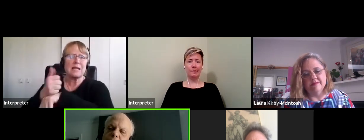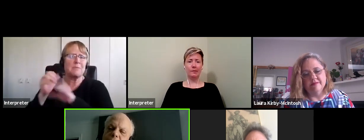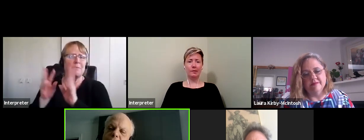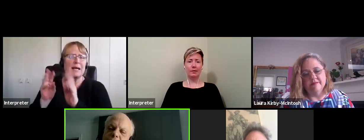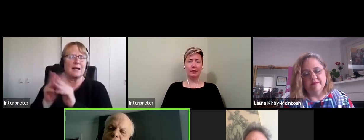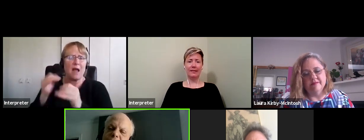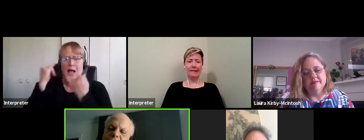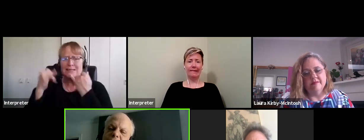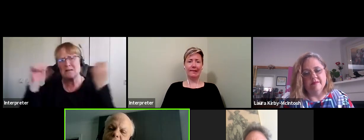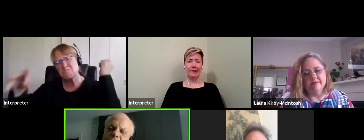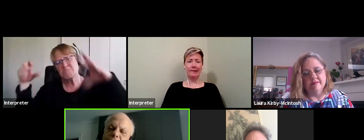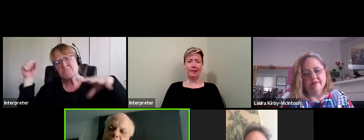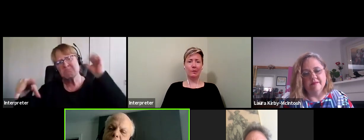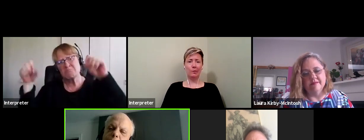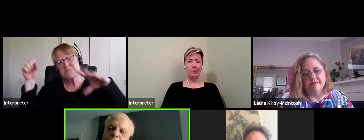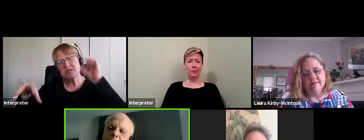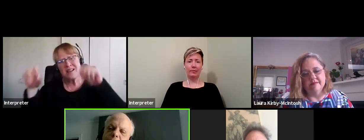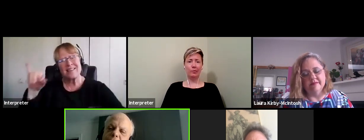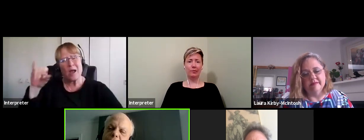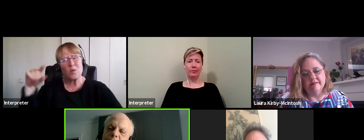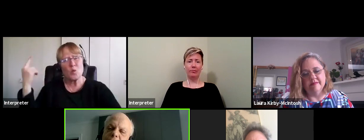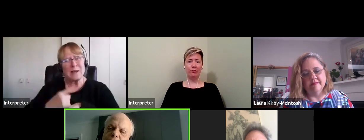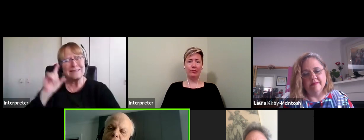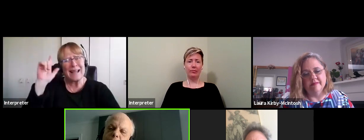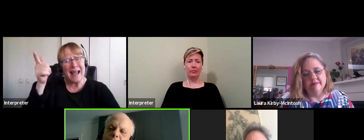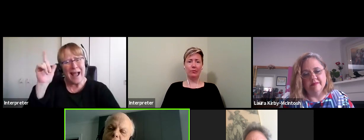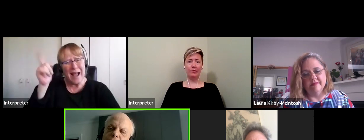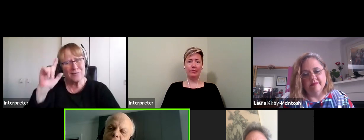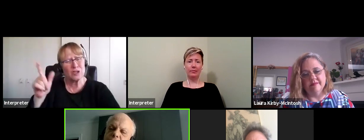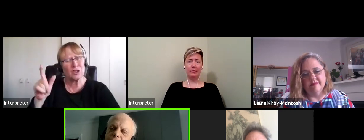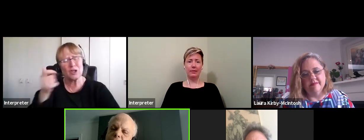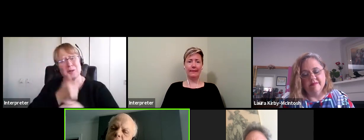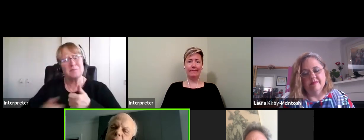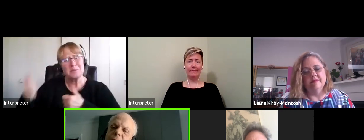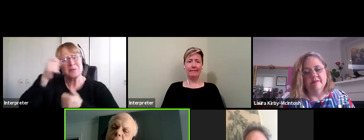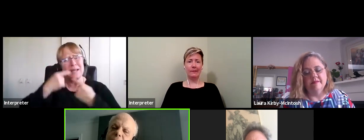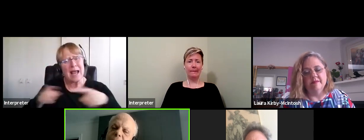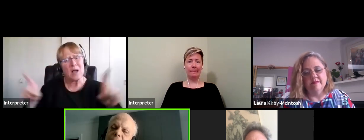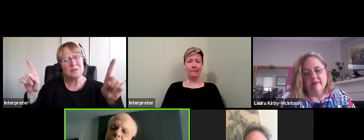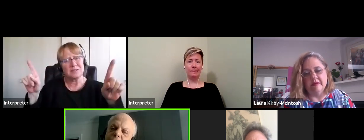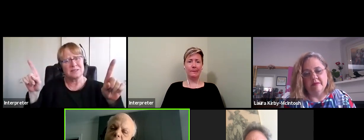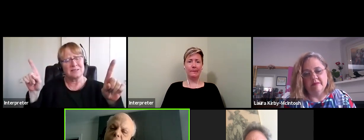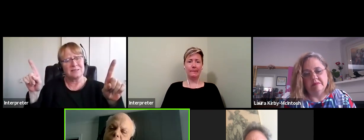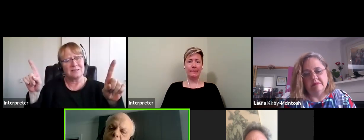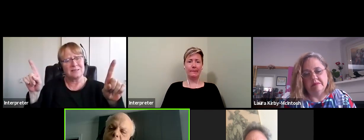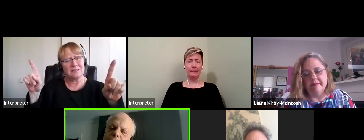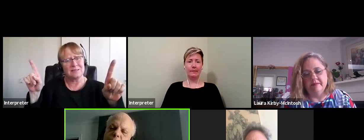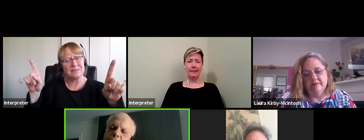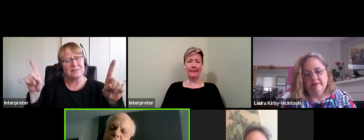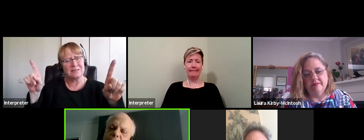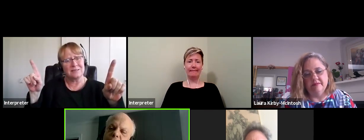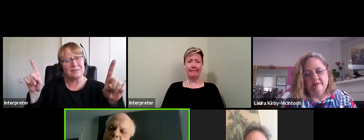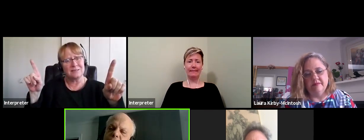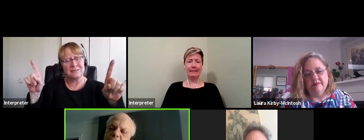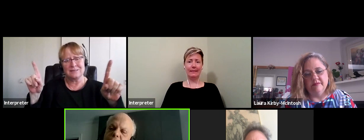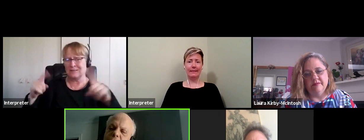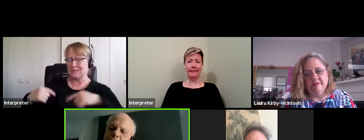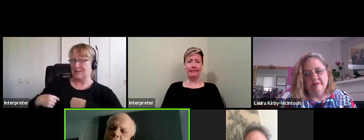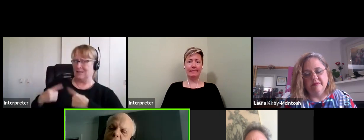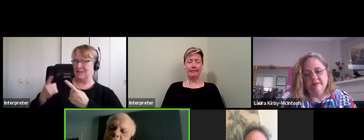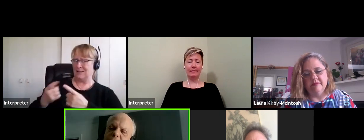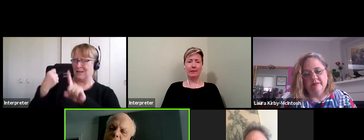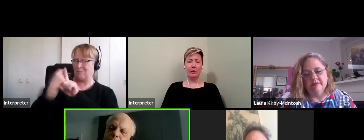brainstorm ideas. That was the day after the premier made the big announcement about education. Nothing as far as we've seen for us. And